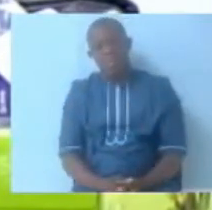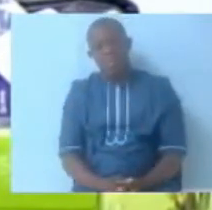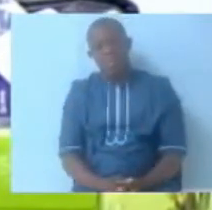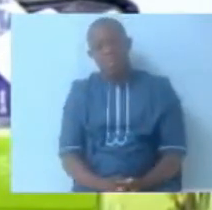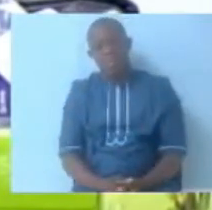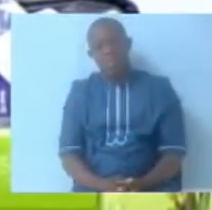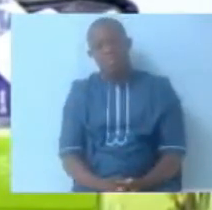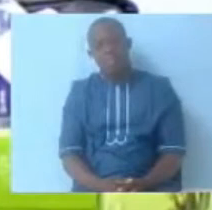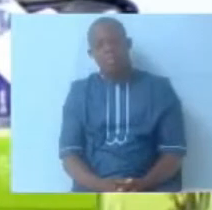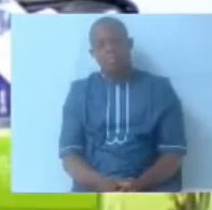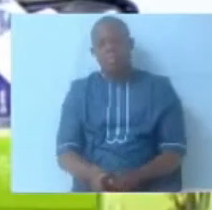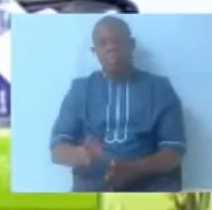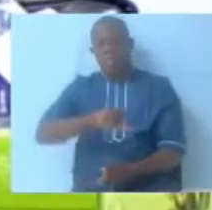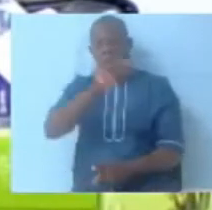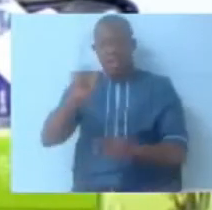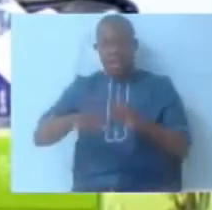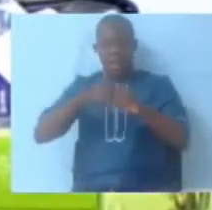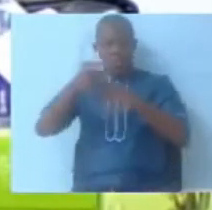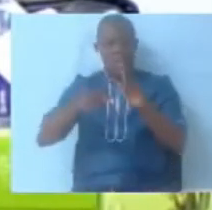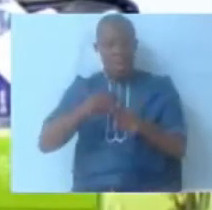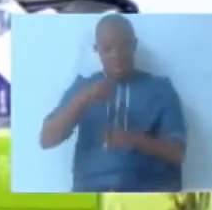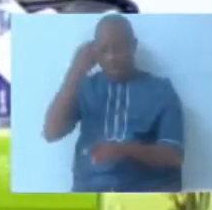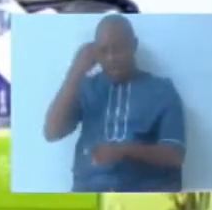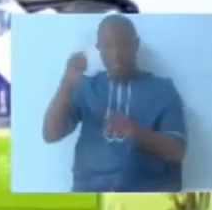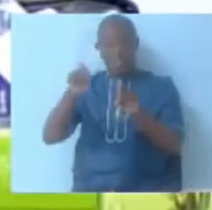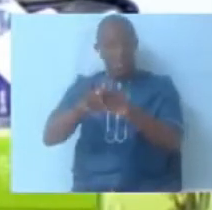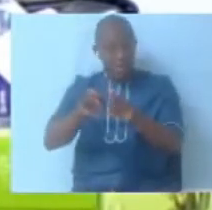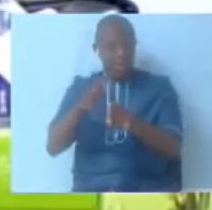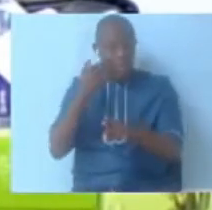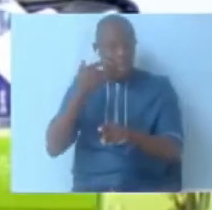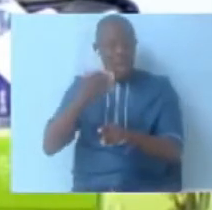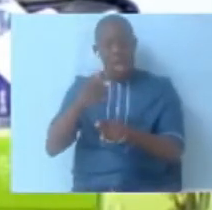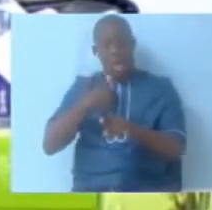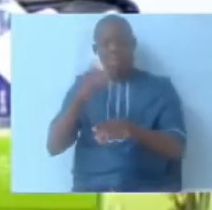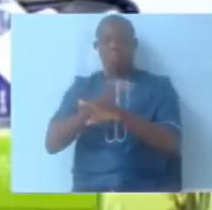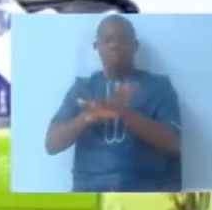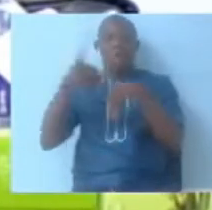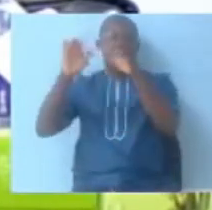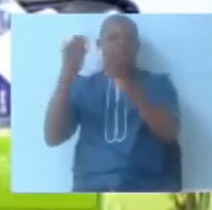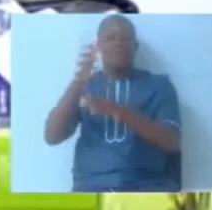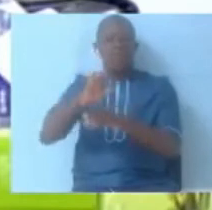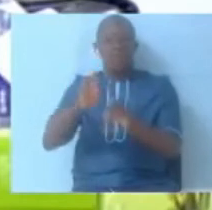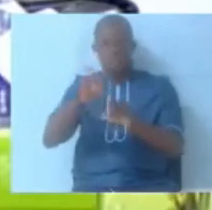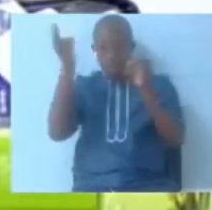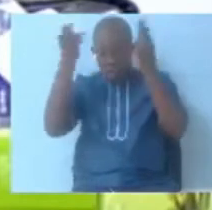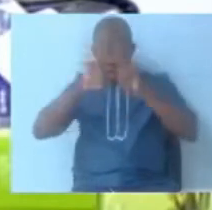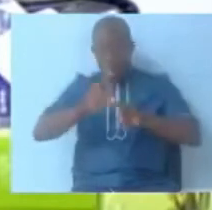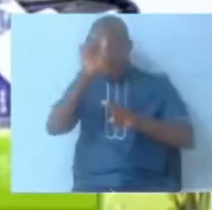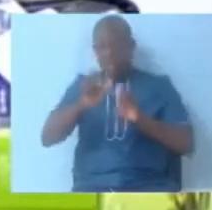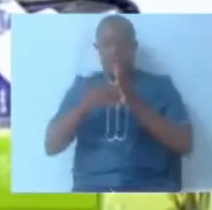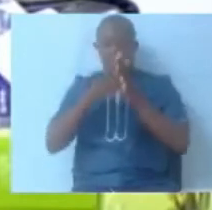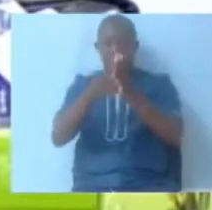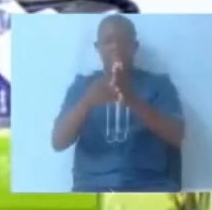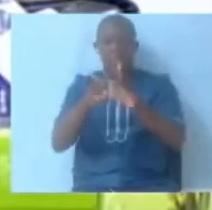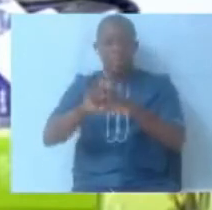I think it was the same day I was sacked as a magistrate. Na mere atewulun kilungulam fana yenta bay kam bondi na place o ko magistrate. The following day I